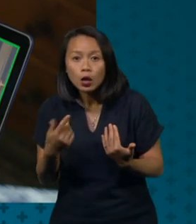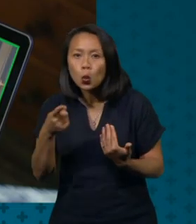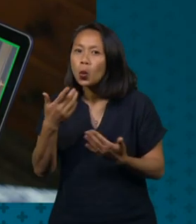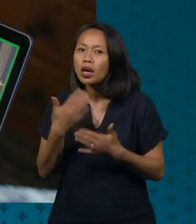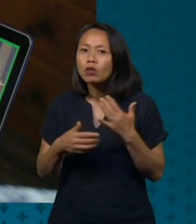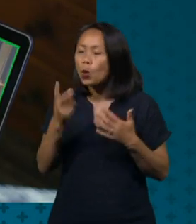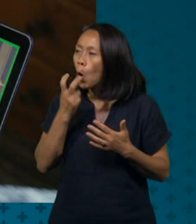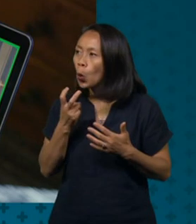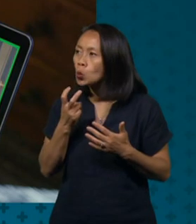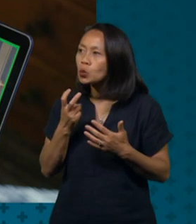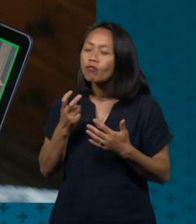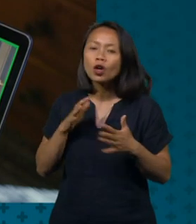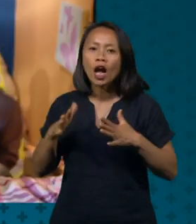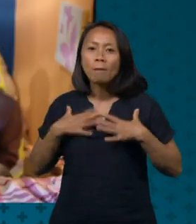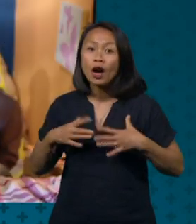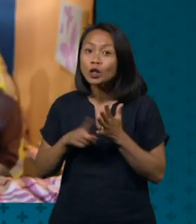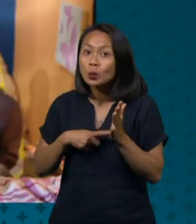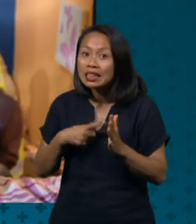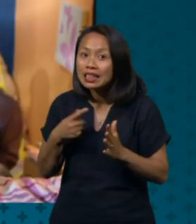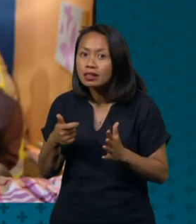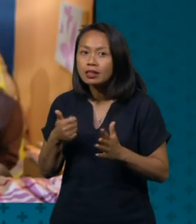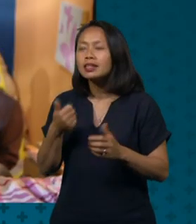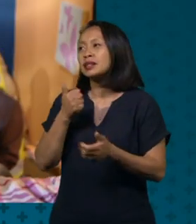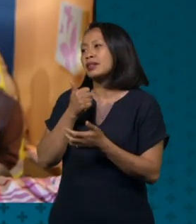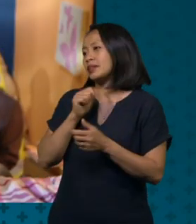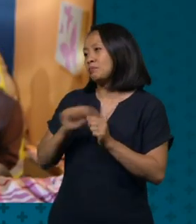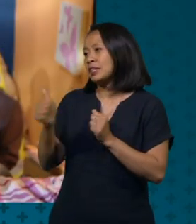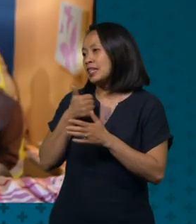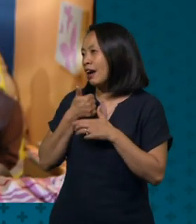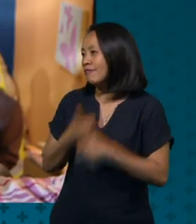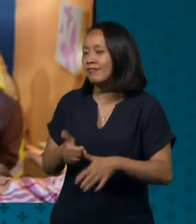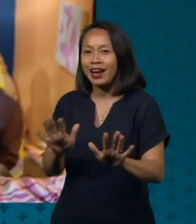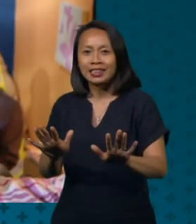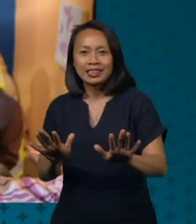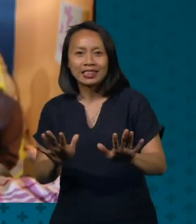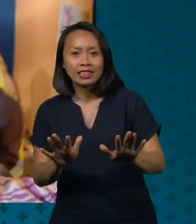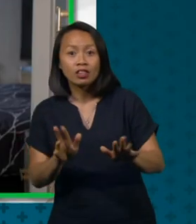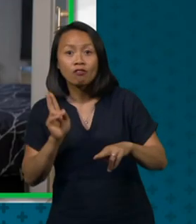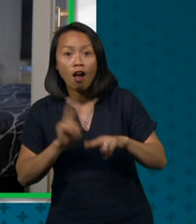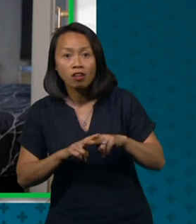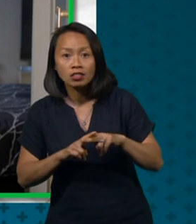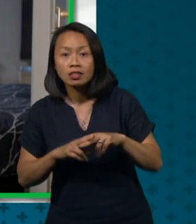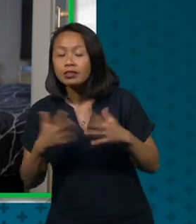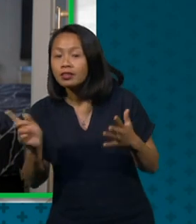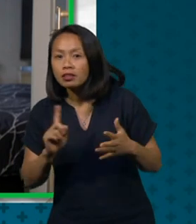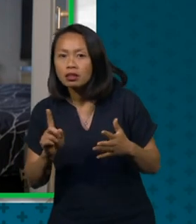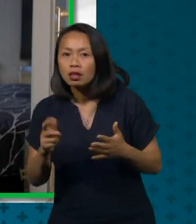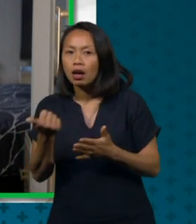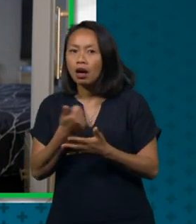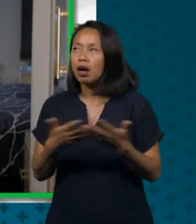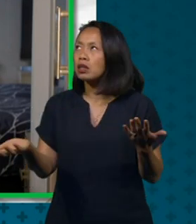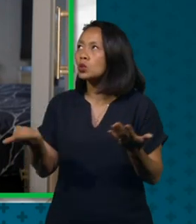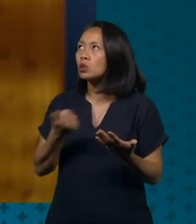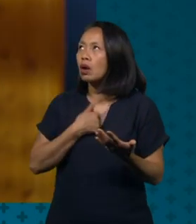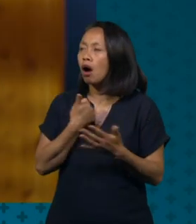And Floss, can I suggest one thing? Here we go. Me singled out, as usual. And that is, whatever happens, keep